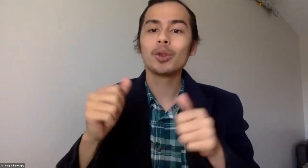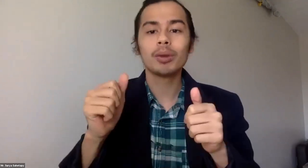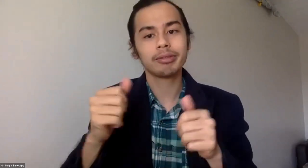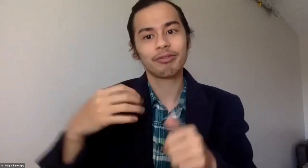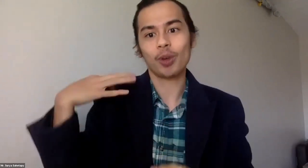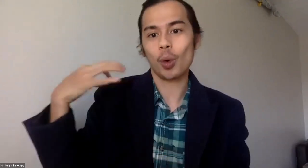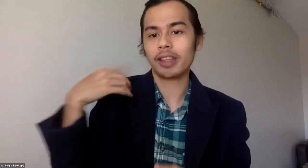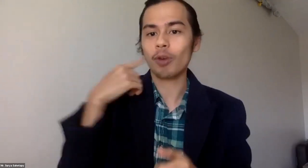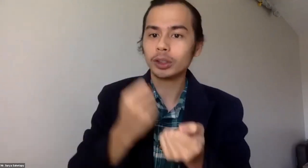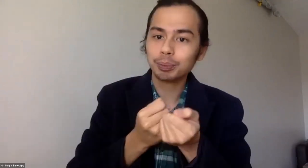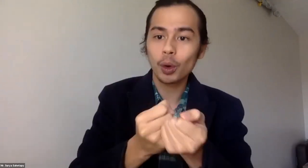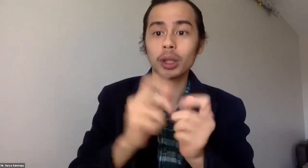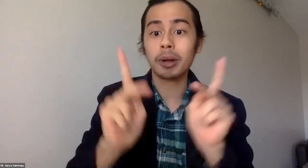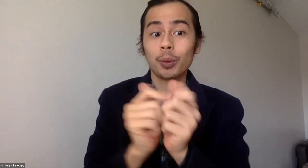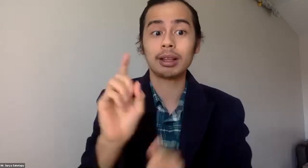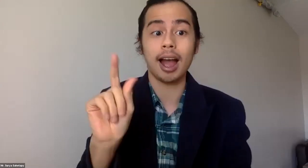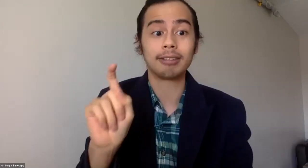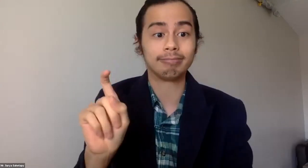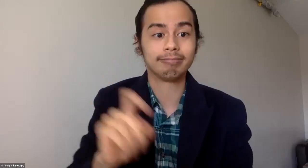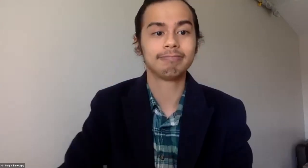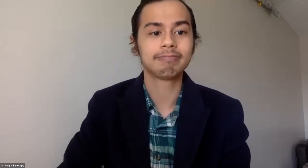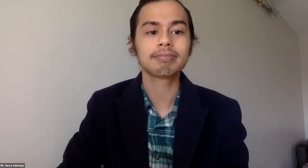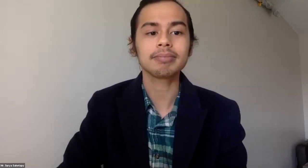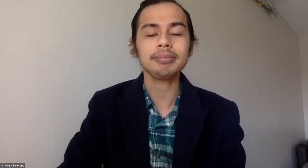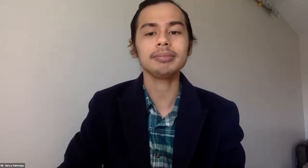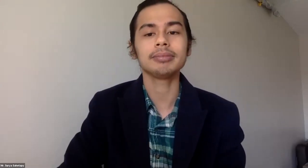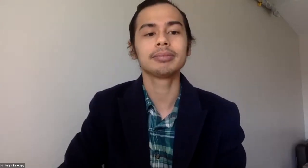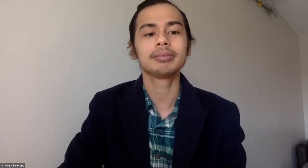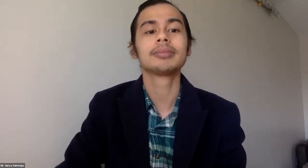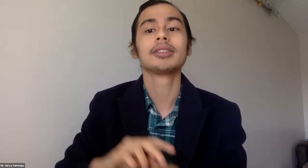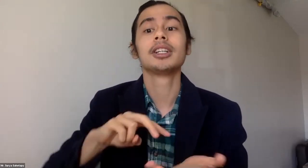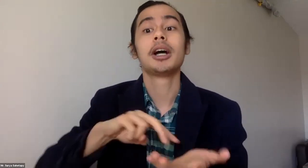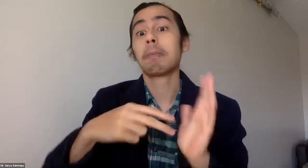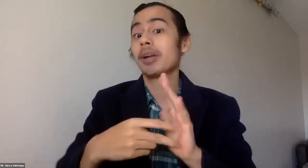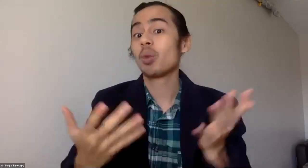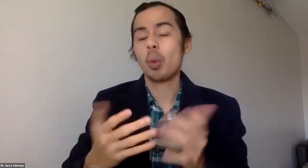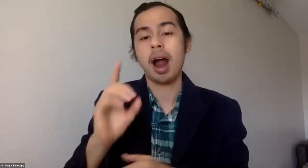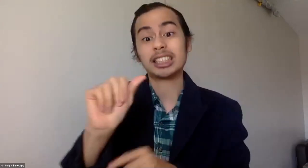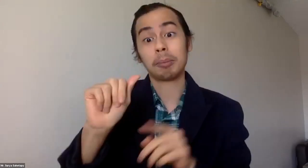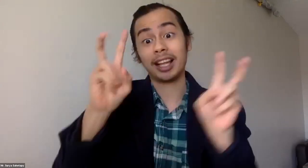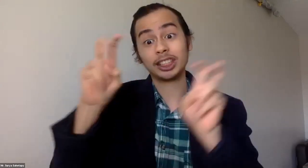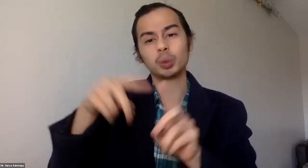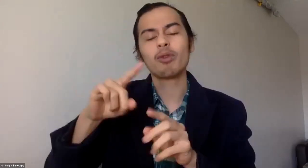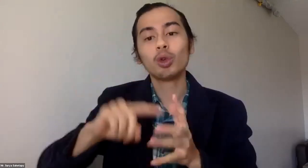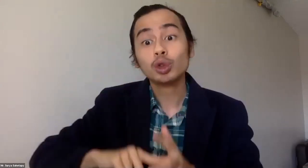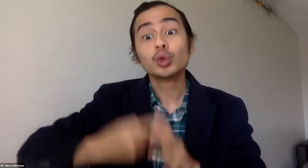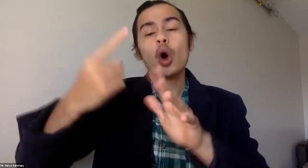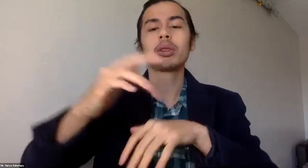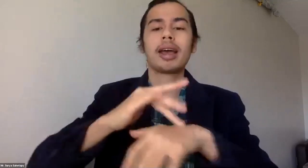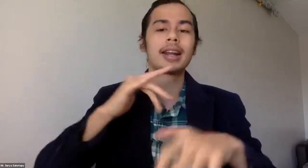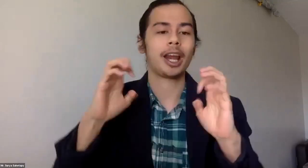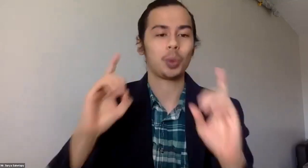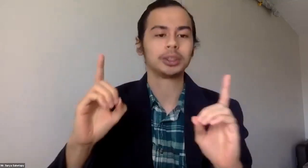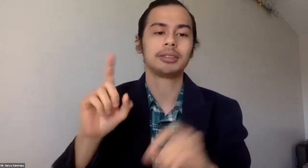I wonder how many people in the world have exposed themselves to people with disabilities. When you contribute your time